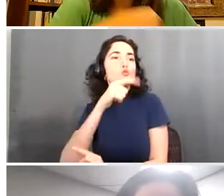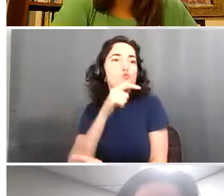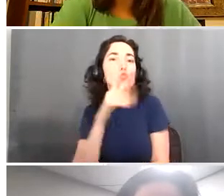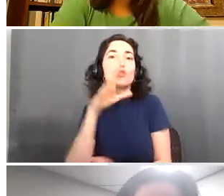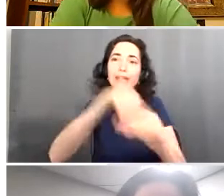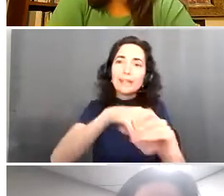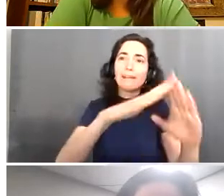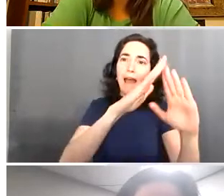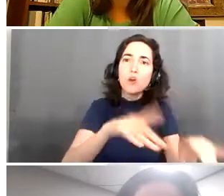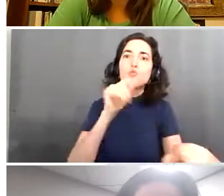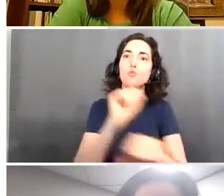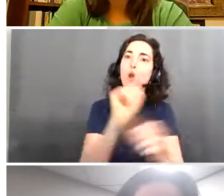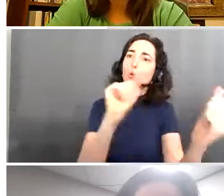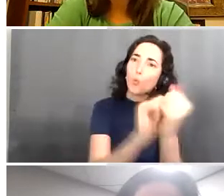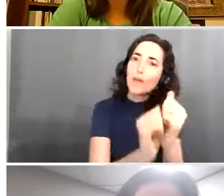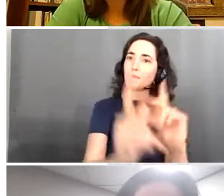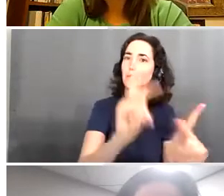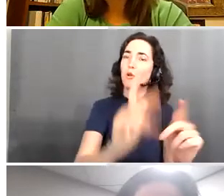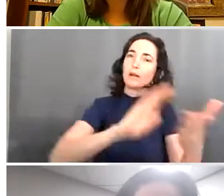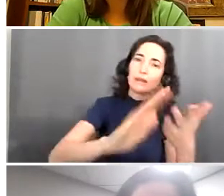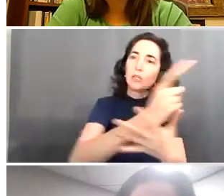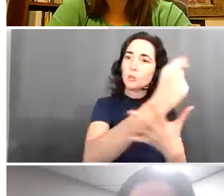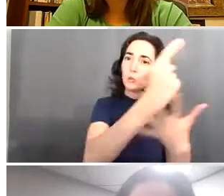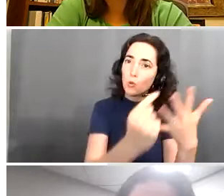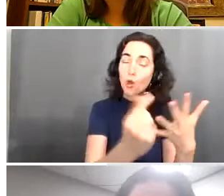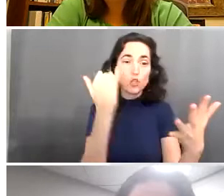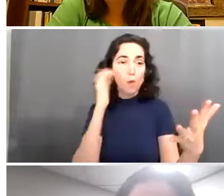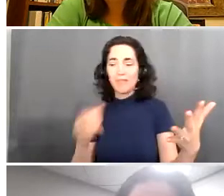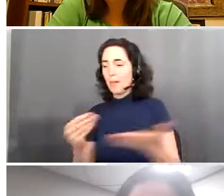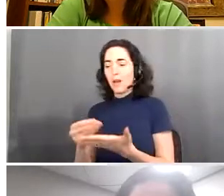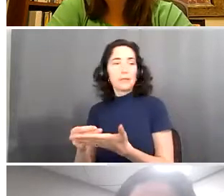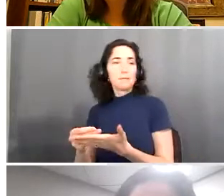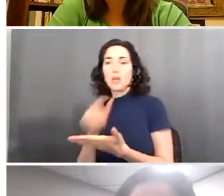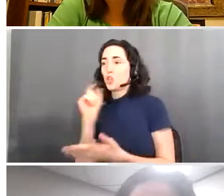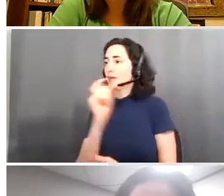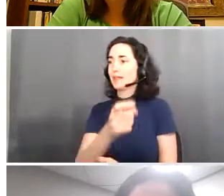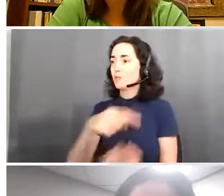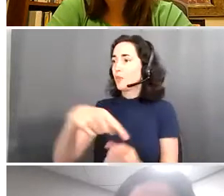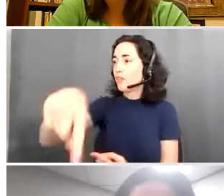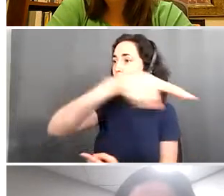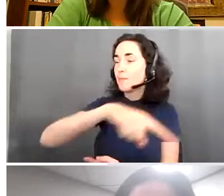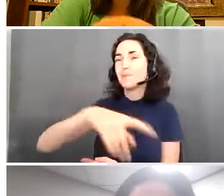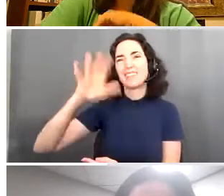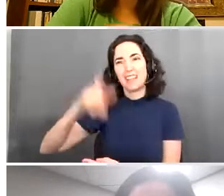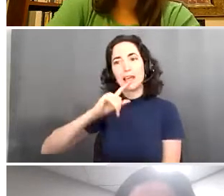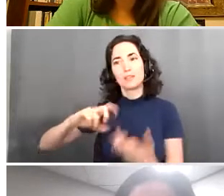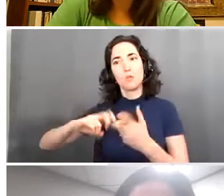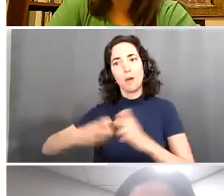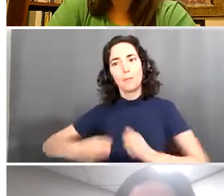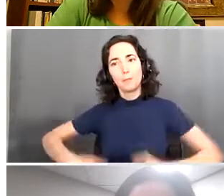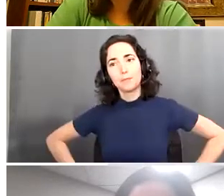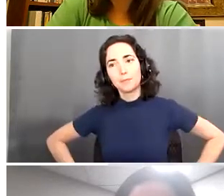any of them, if they're not used for that purpose, then there's a problem that comes